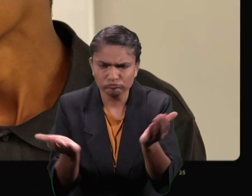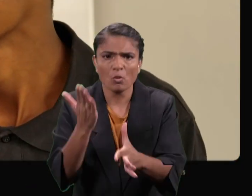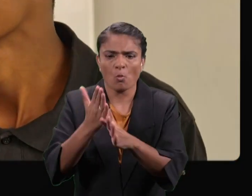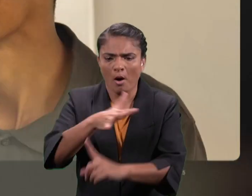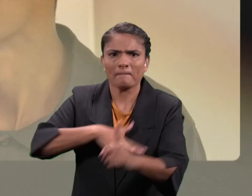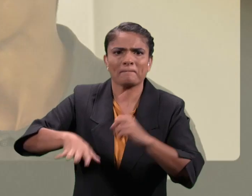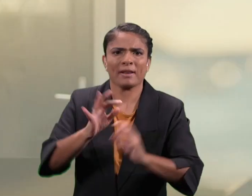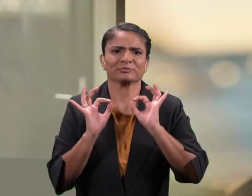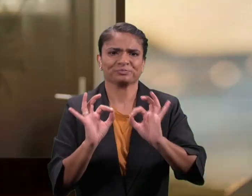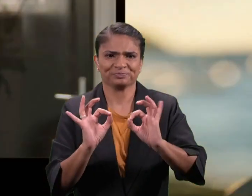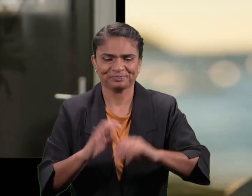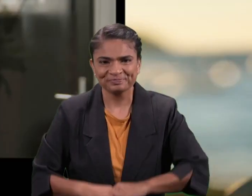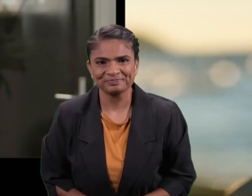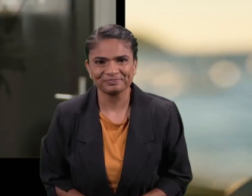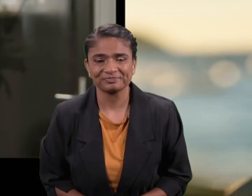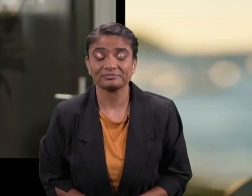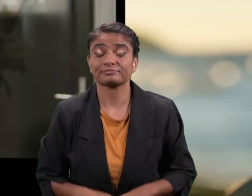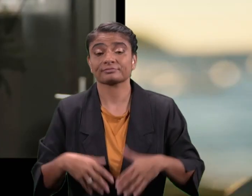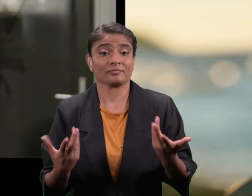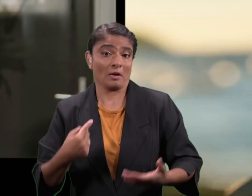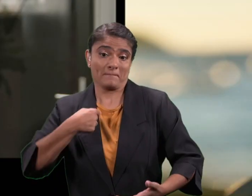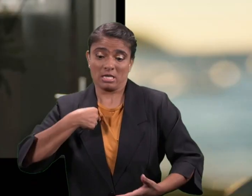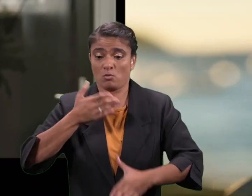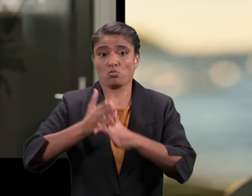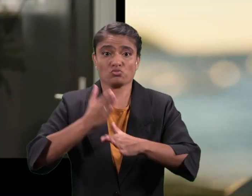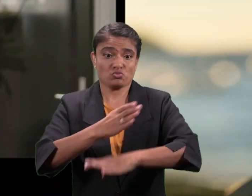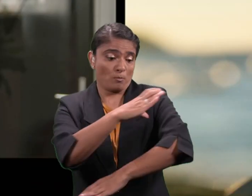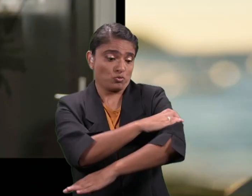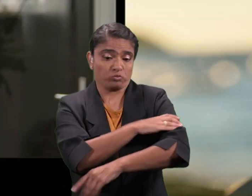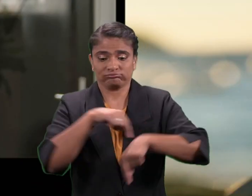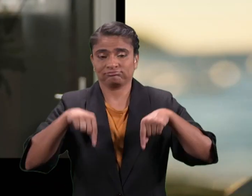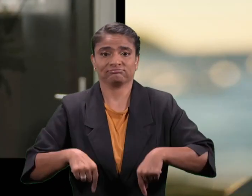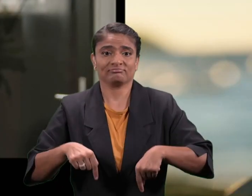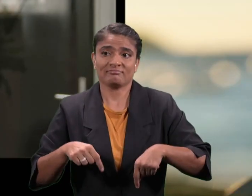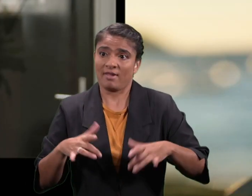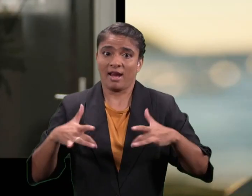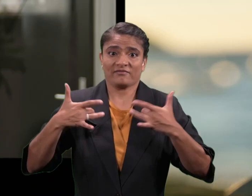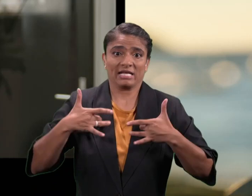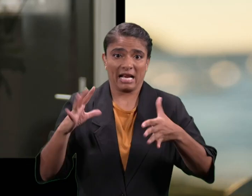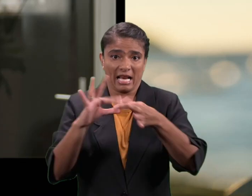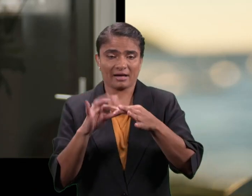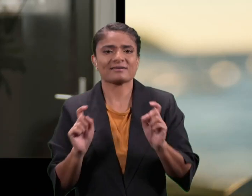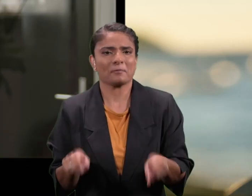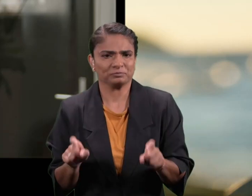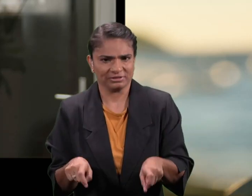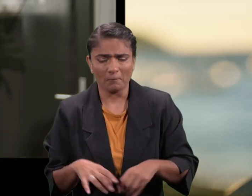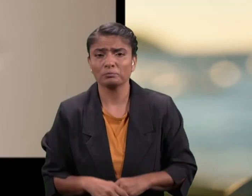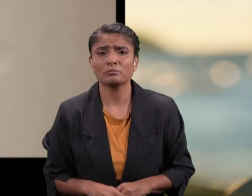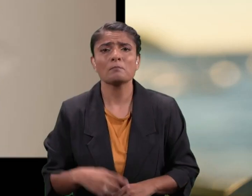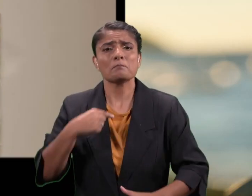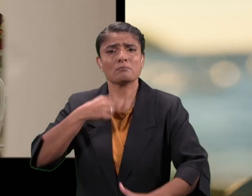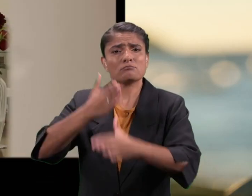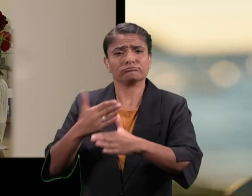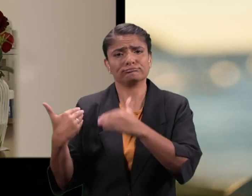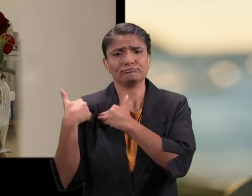mainstream workplace. I am the job coach and employment consultant to the Living Link Western Cape. My task is